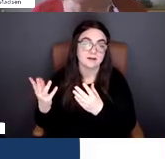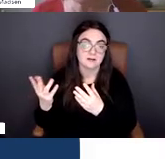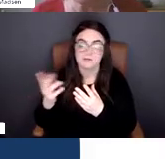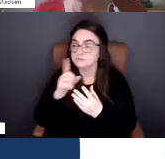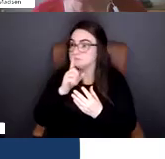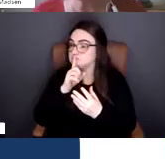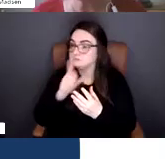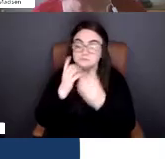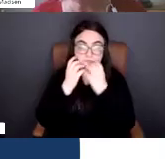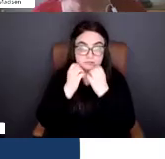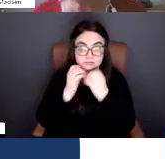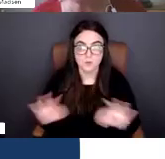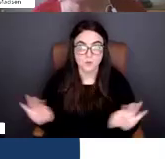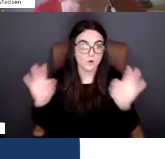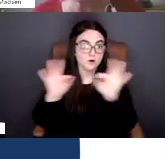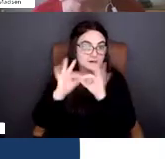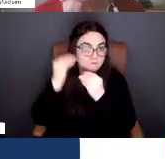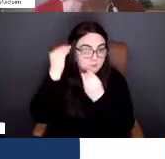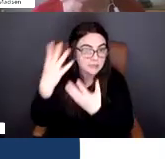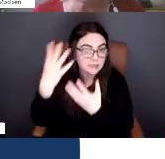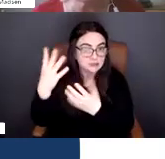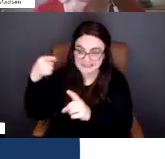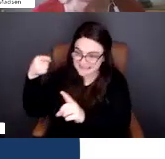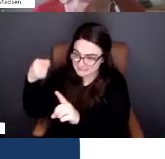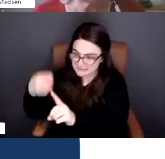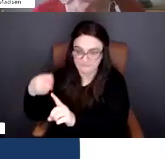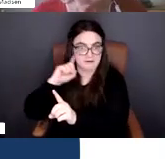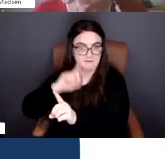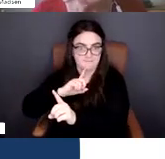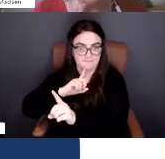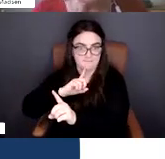invaluable information and support specific to this population.